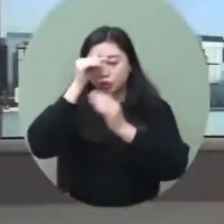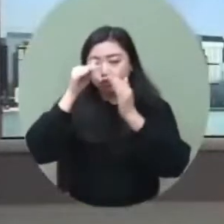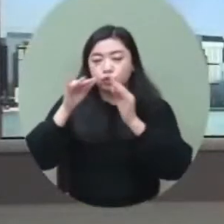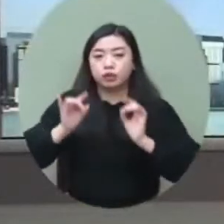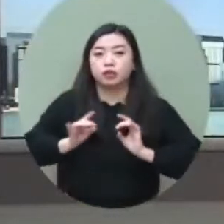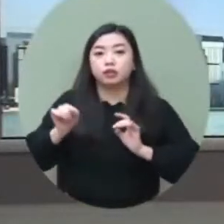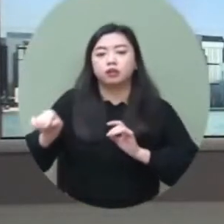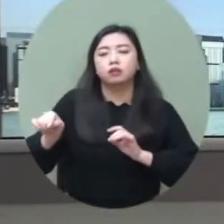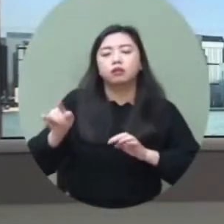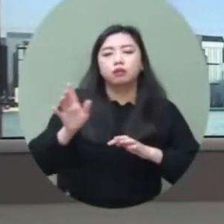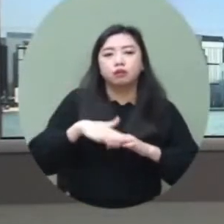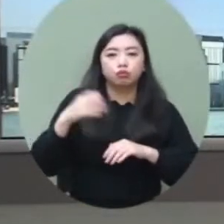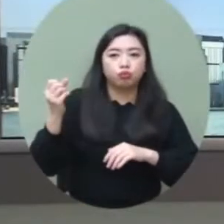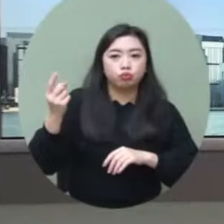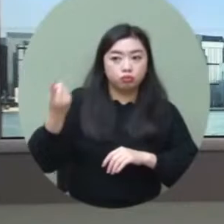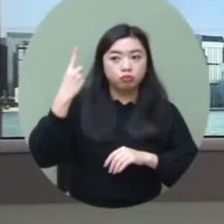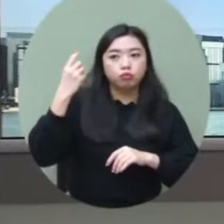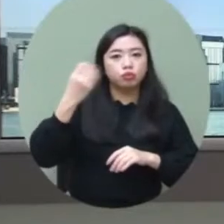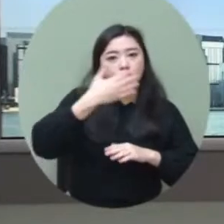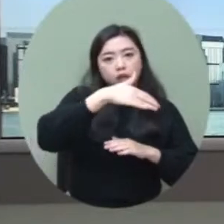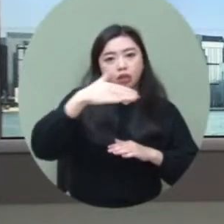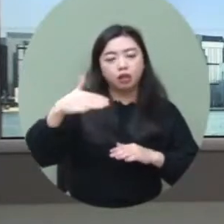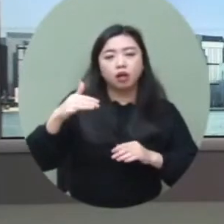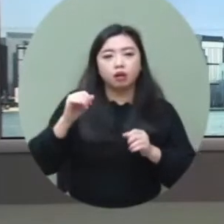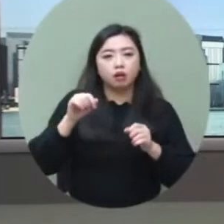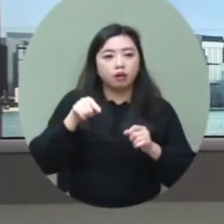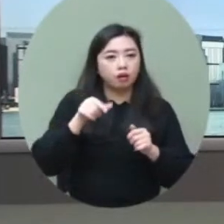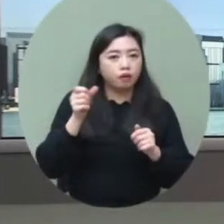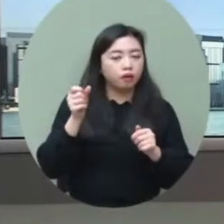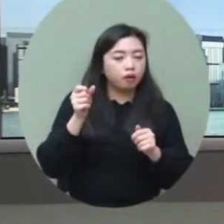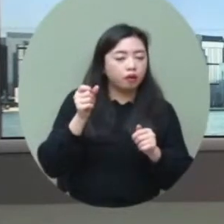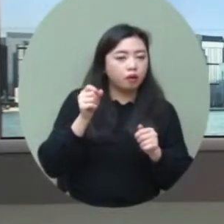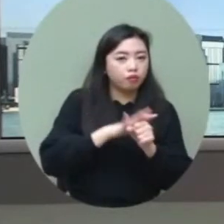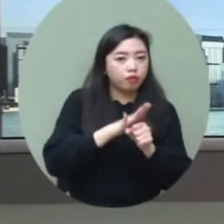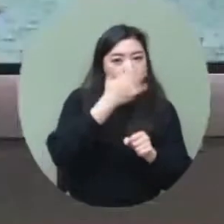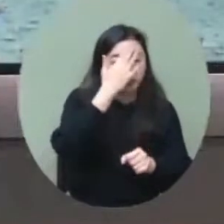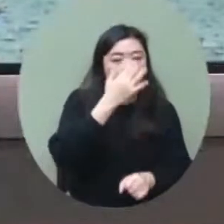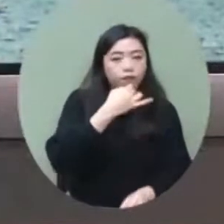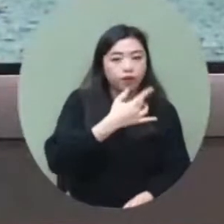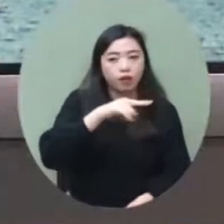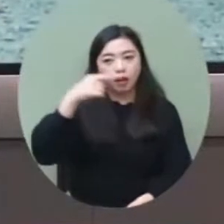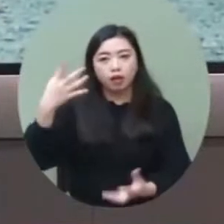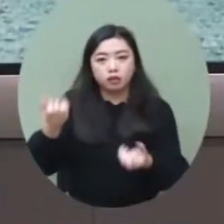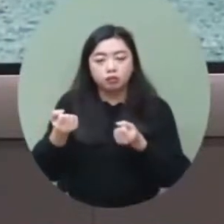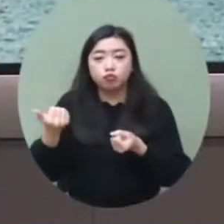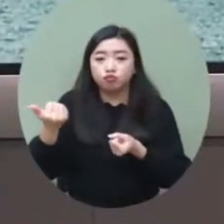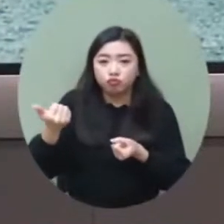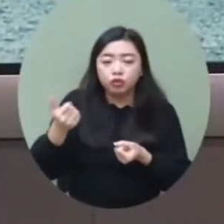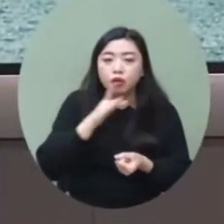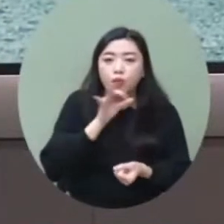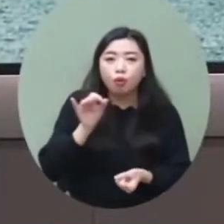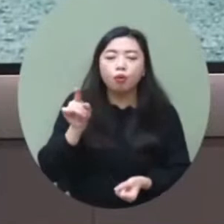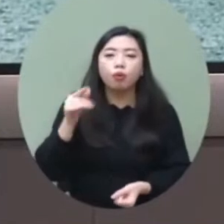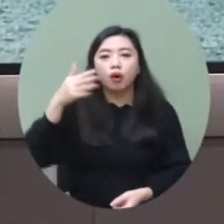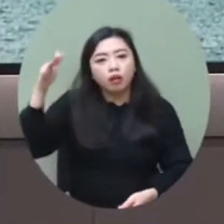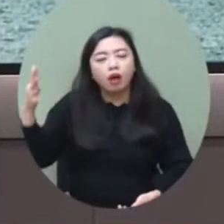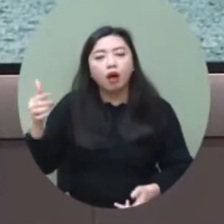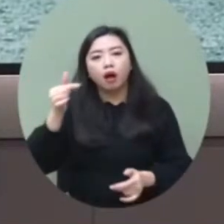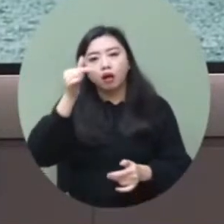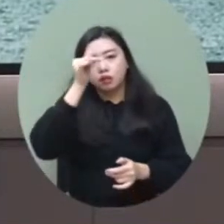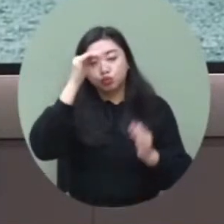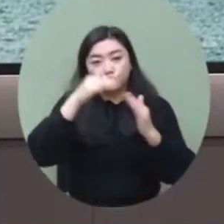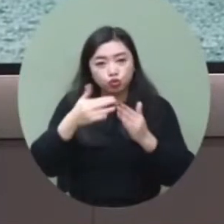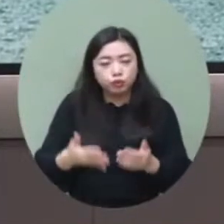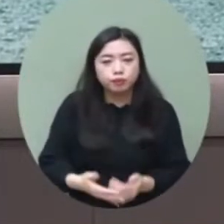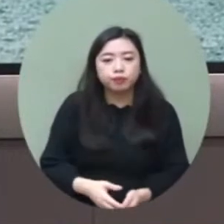If you remember the way we're reporting the cases, for example, in before February